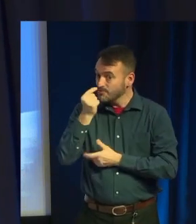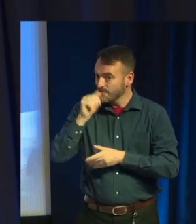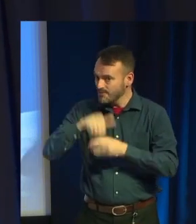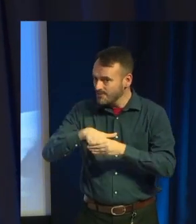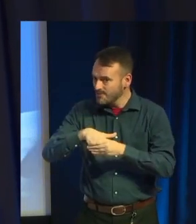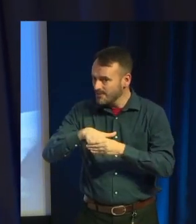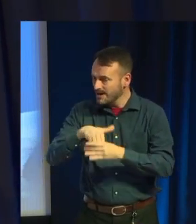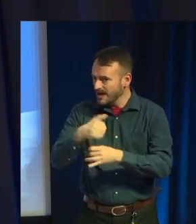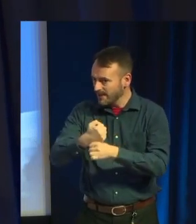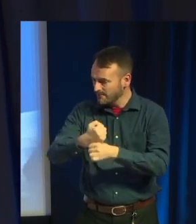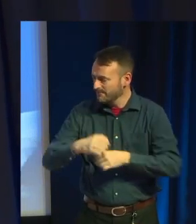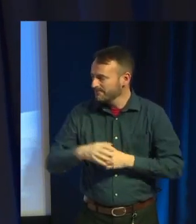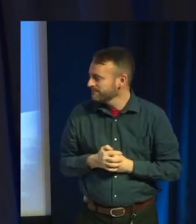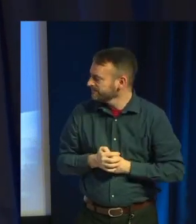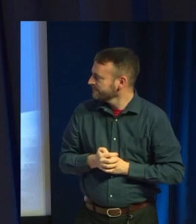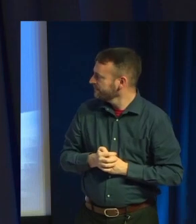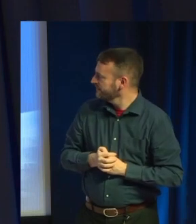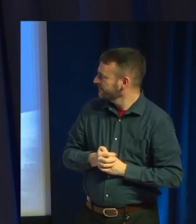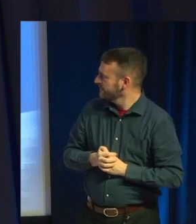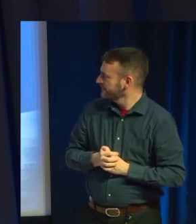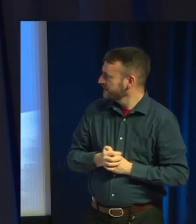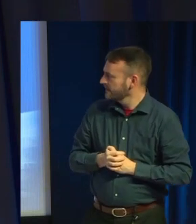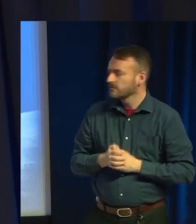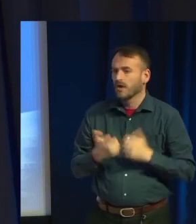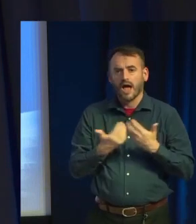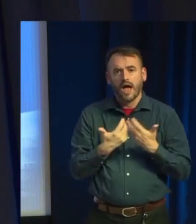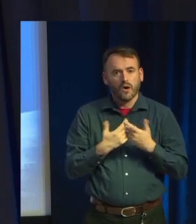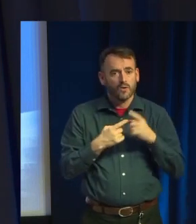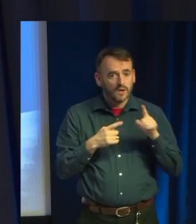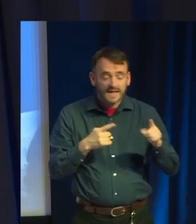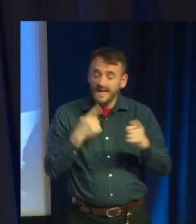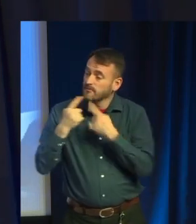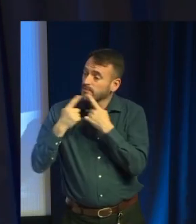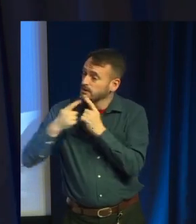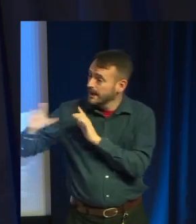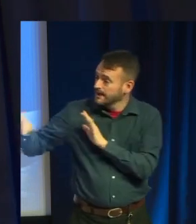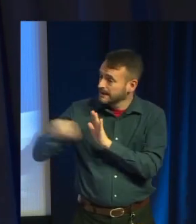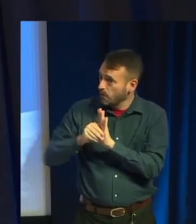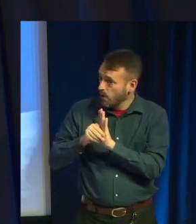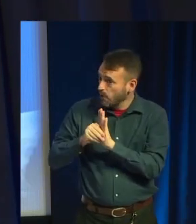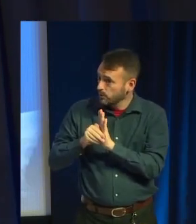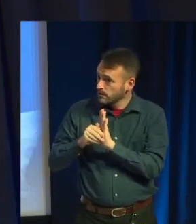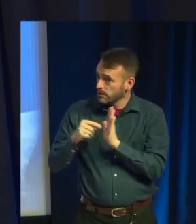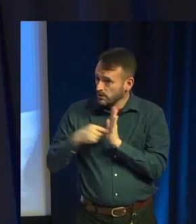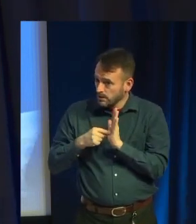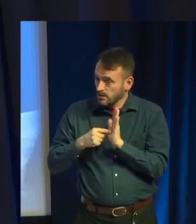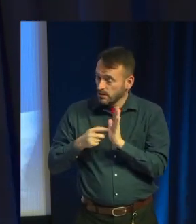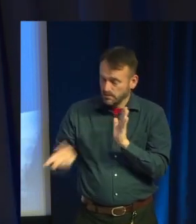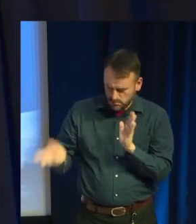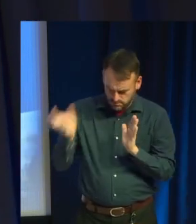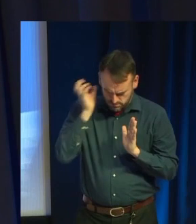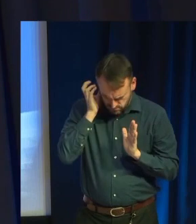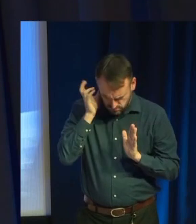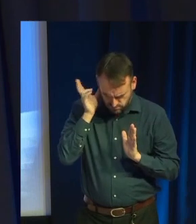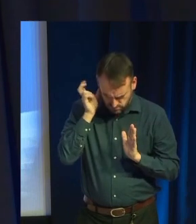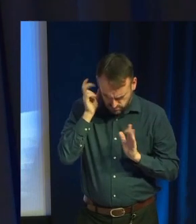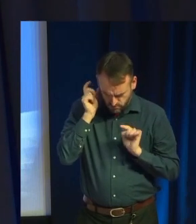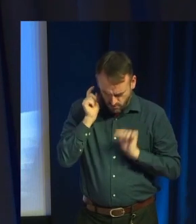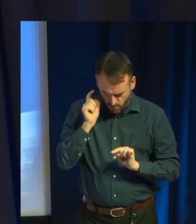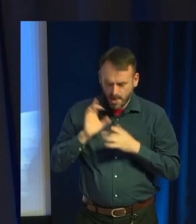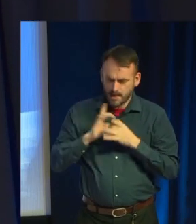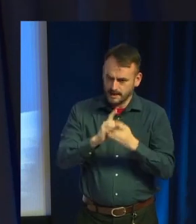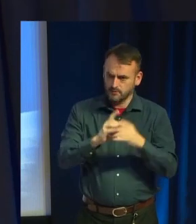The way it works is you download snippets of information. Basically, you hear something, you think, okay, this is part of a puzzle. So you download